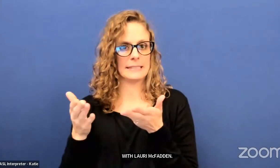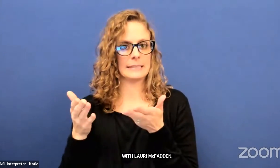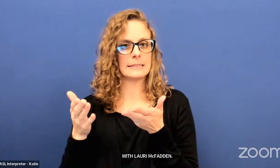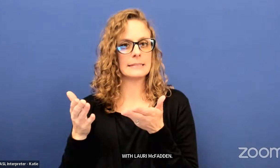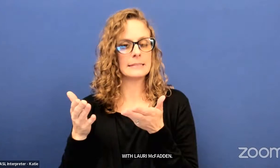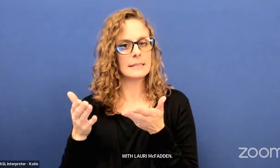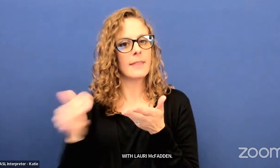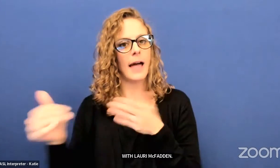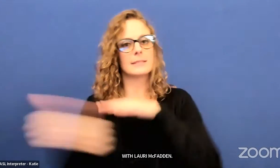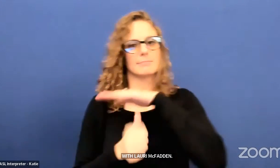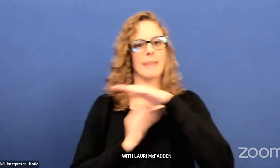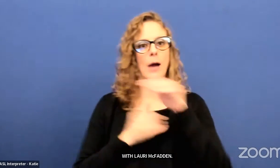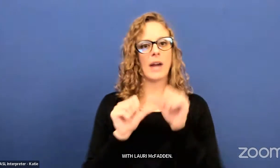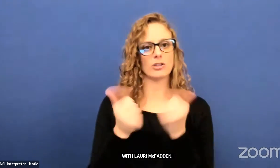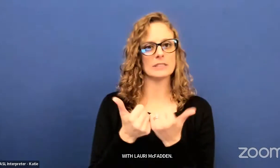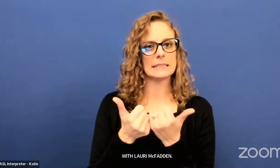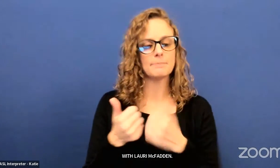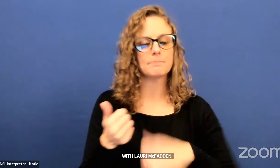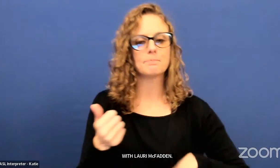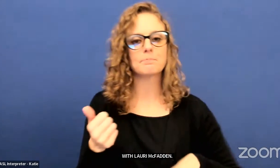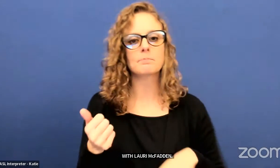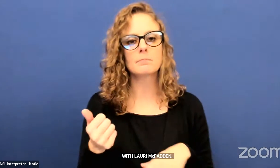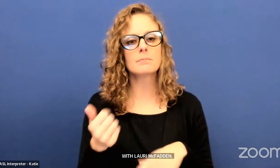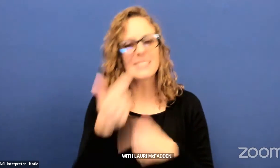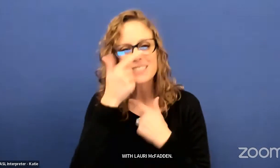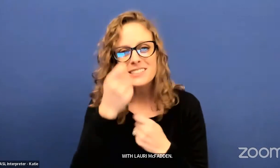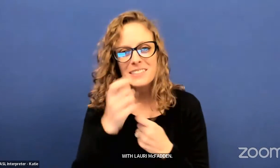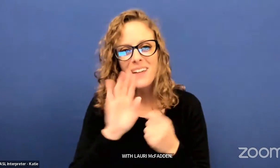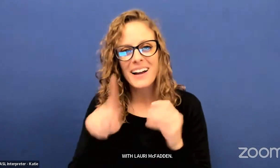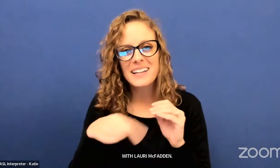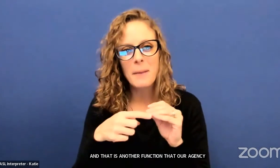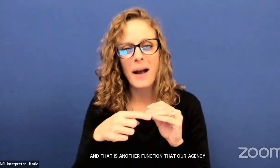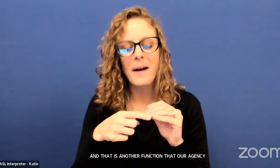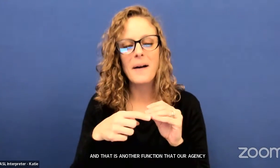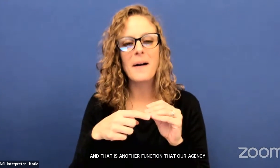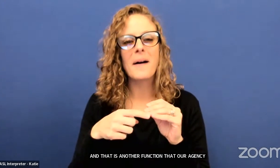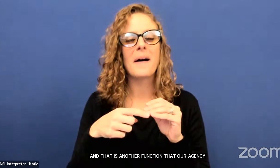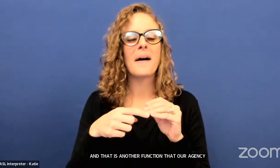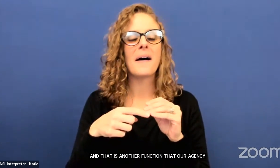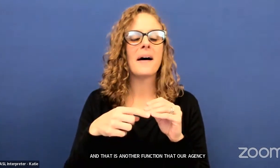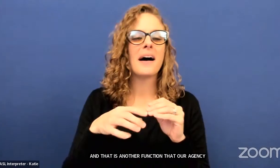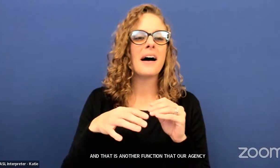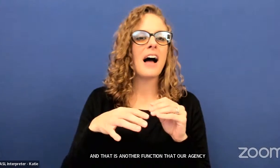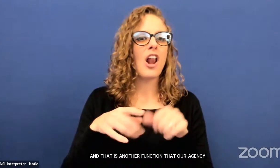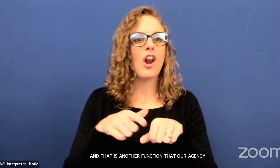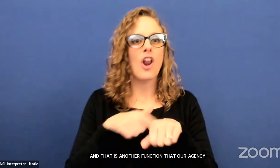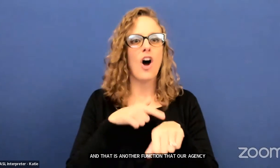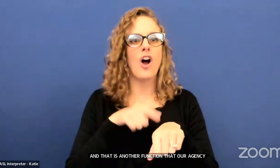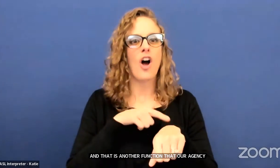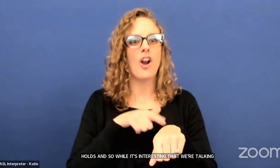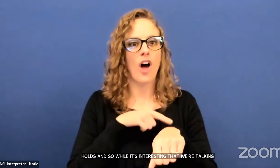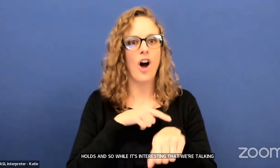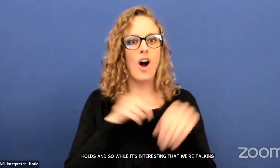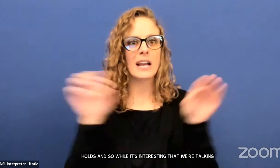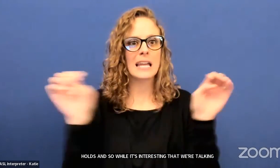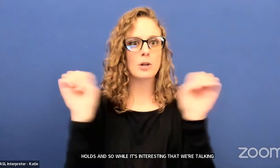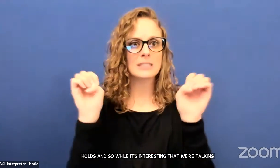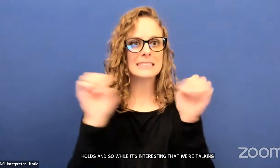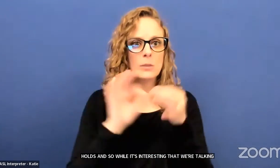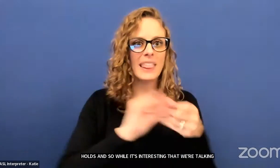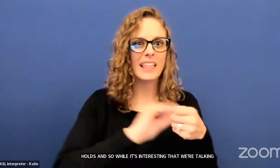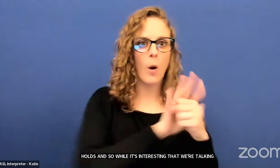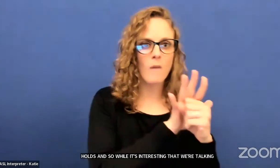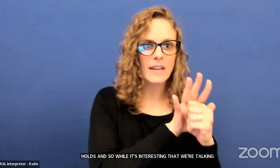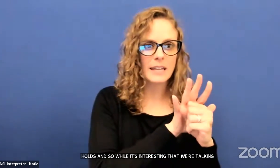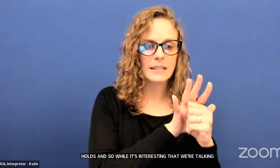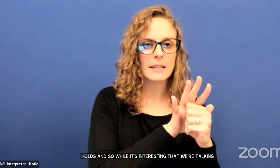holds. And so, while it's interesting, we're talking about sort of this long emergency we've had with COVID, but then there's